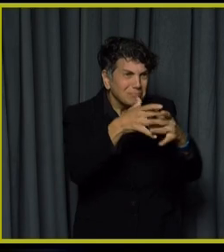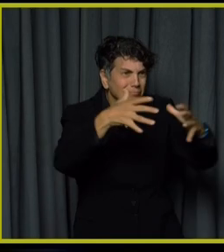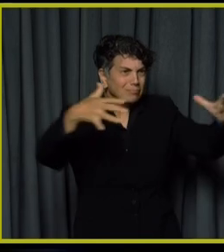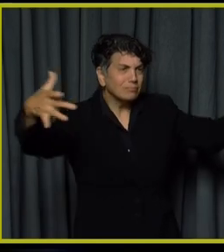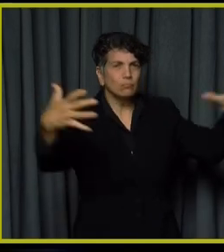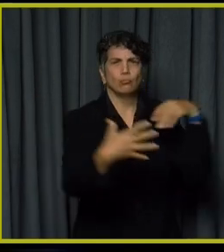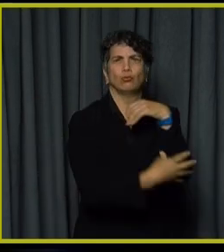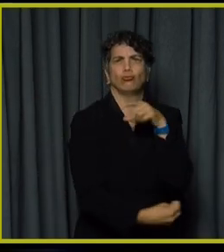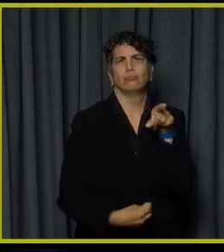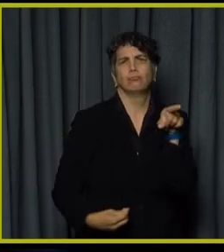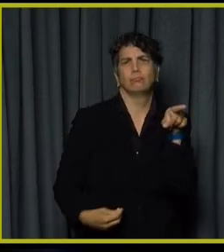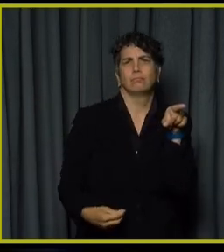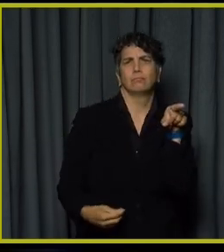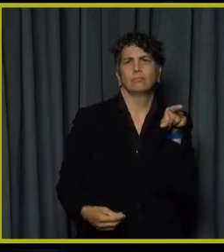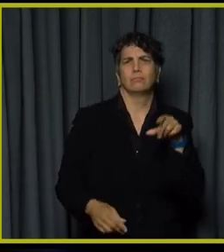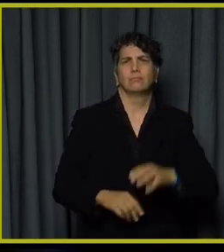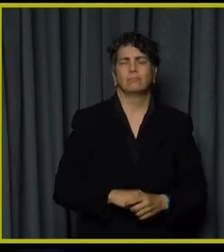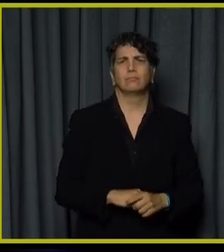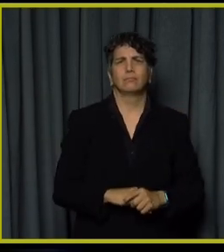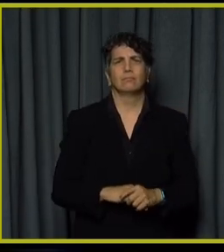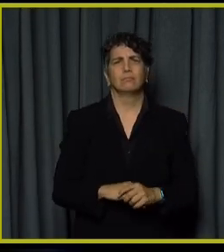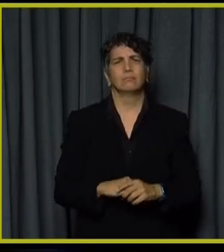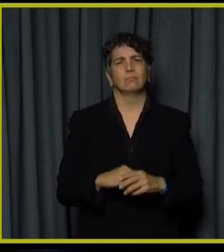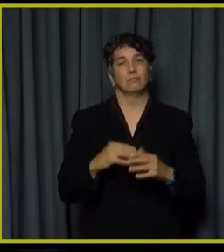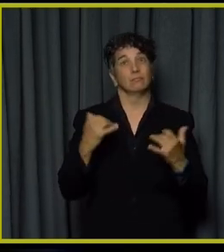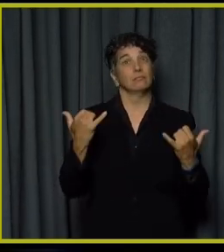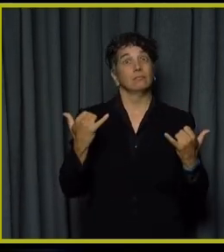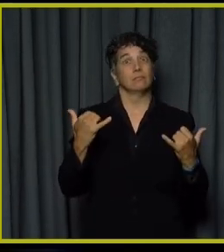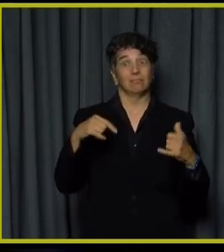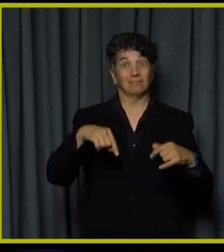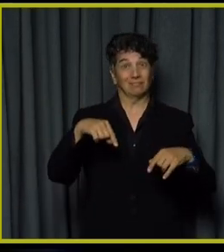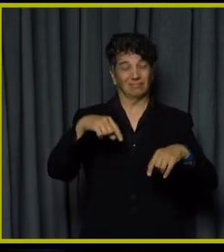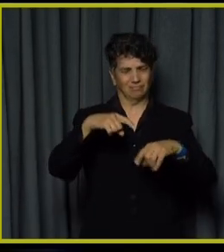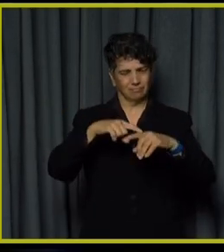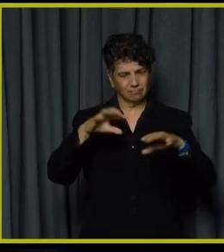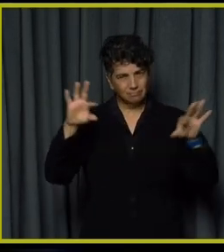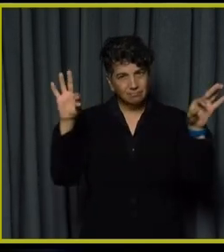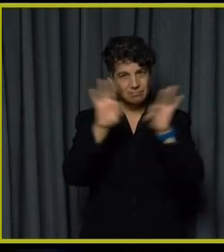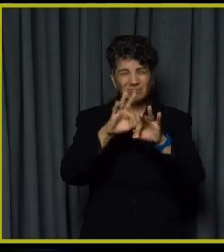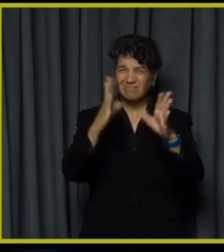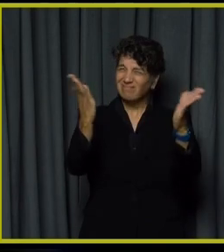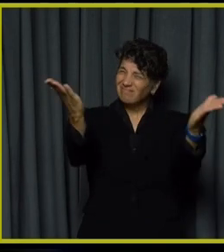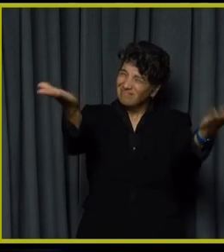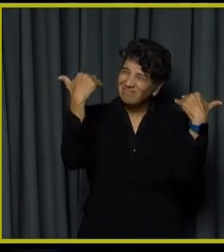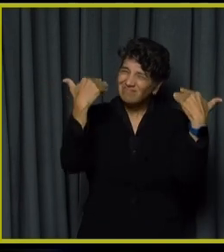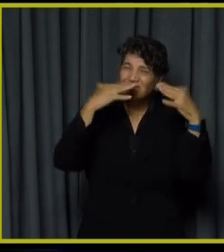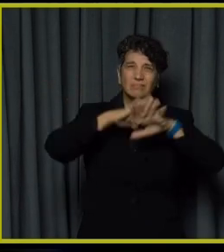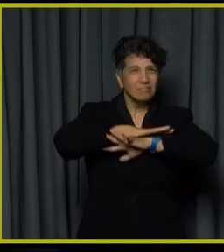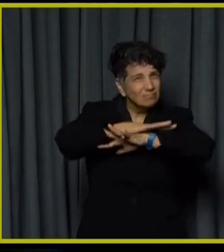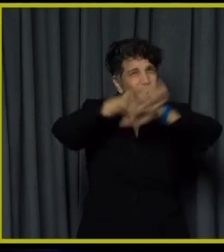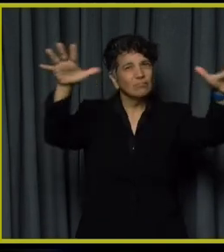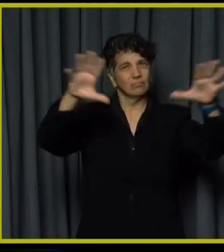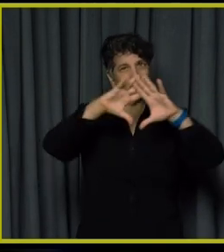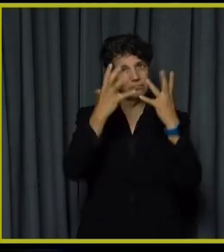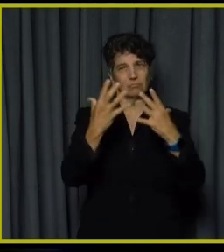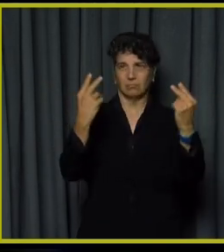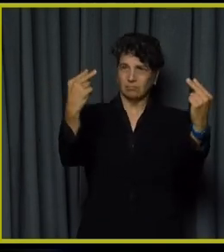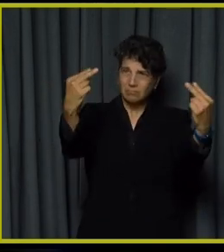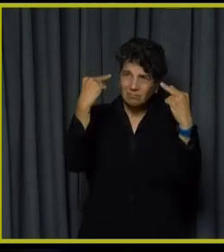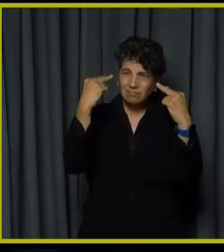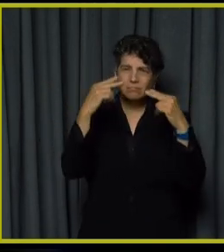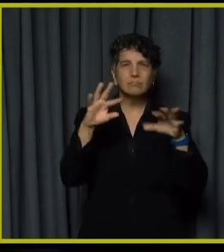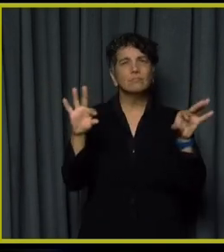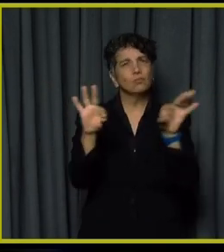call is so critical to raise national attention and focus it on those affected by ecological devastation, to lift up